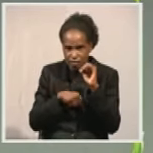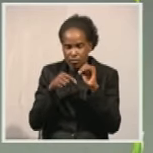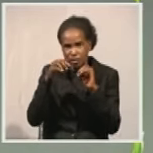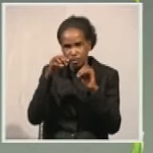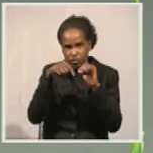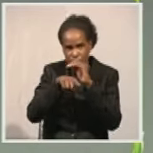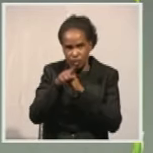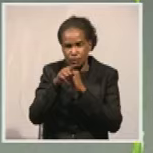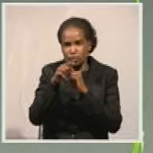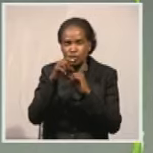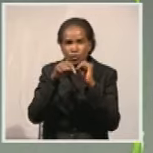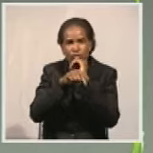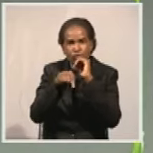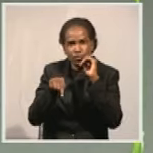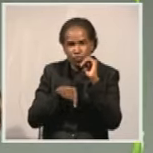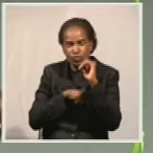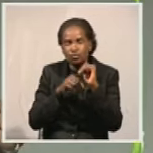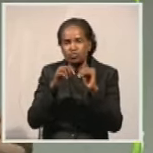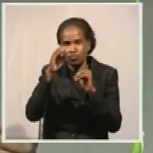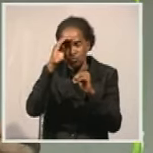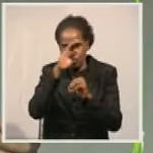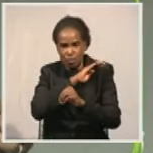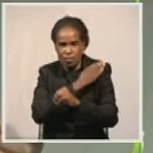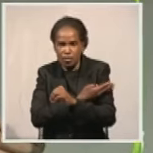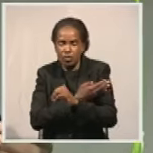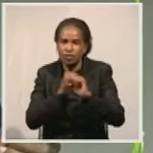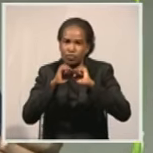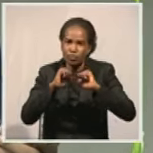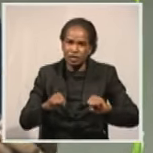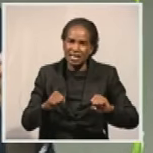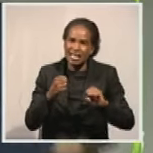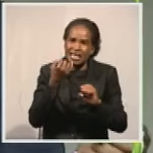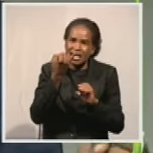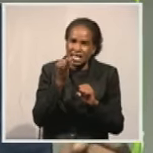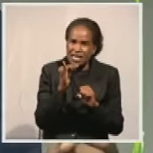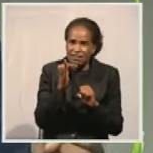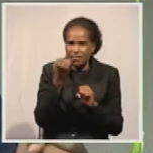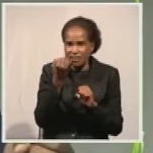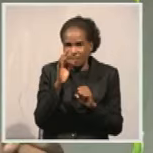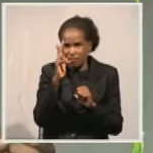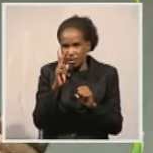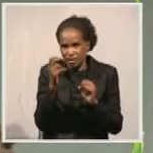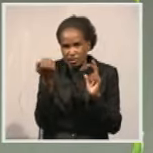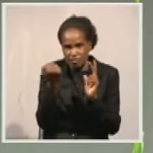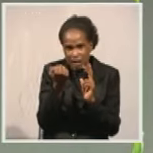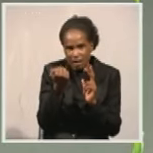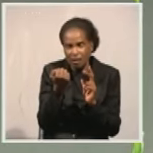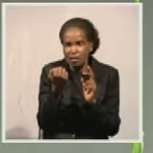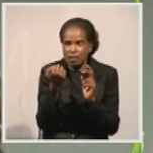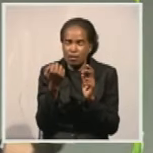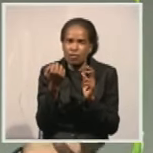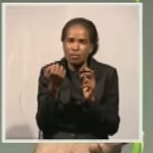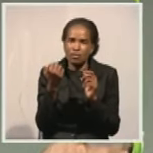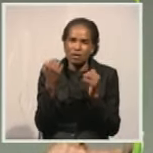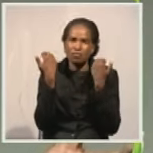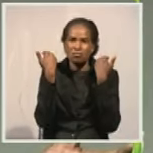mandate of actually having to take a decision of that magnitude. So where